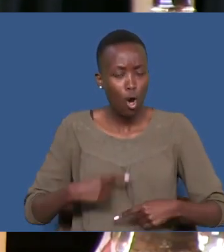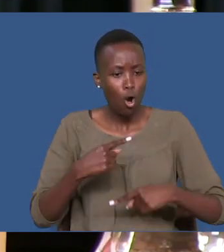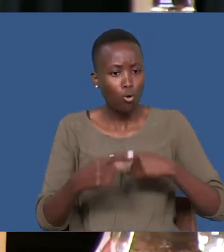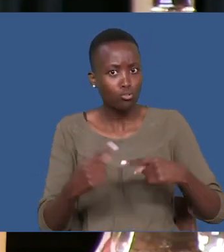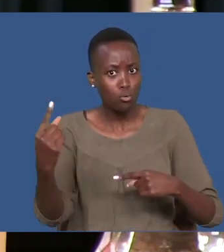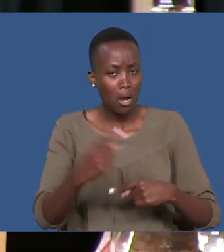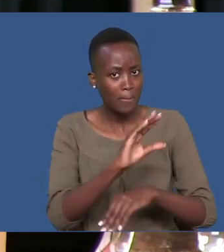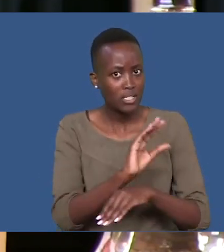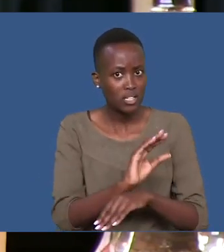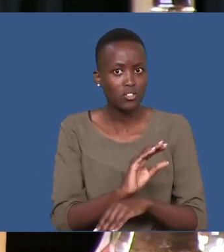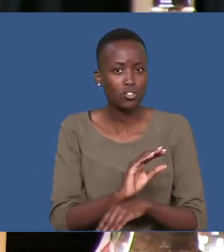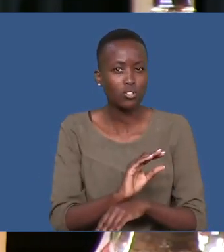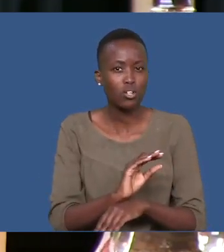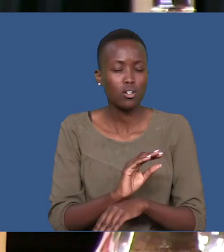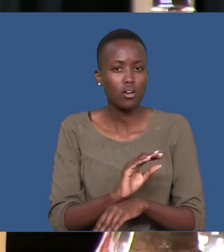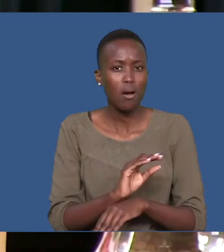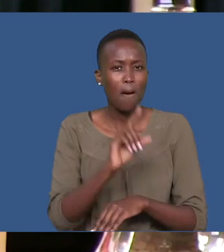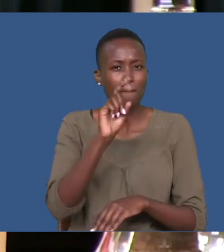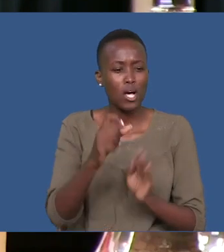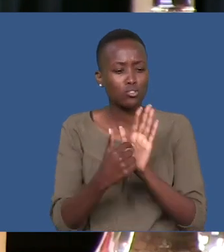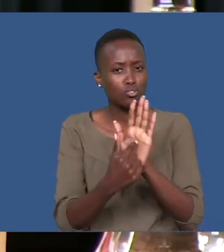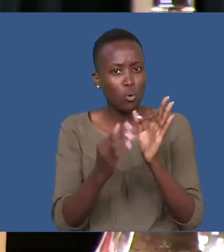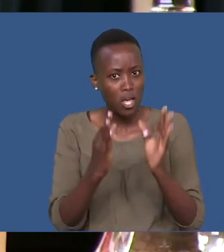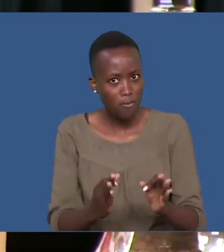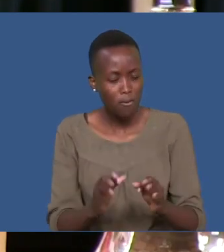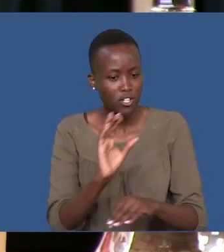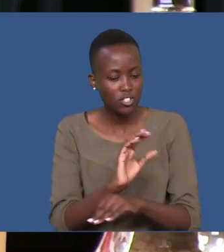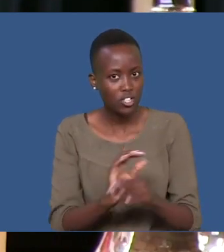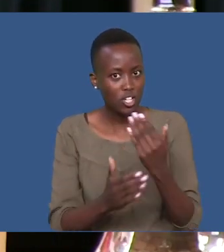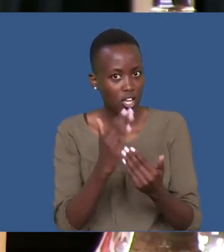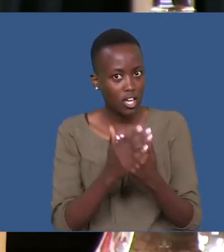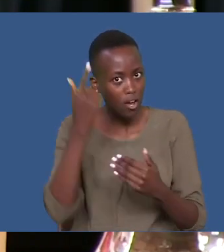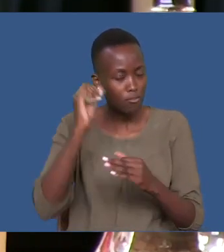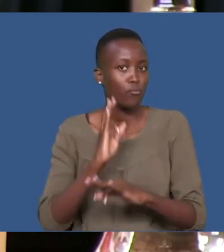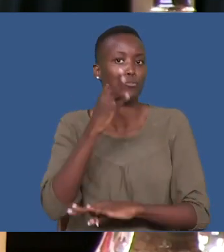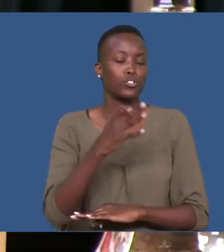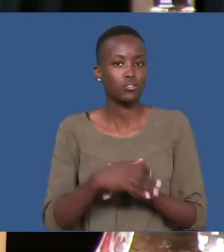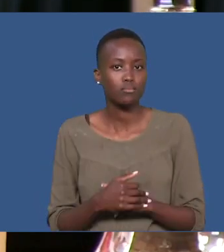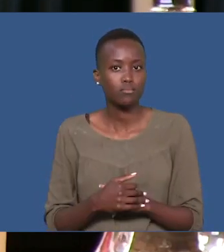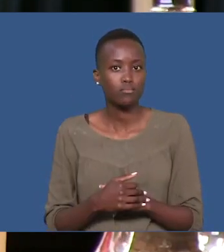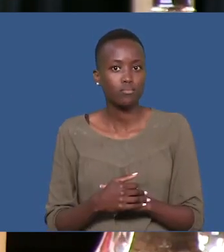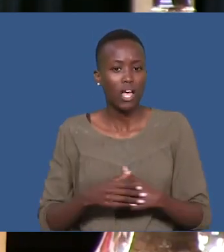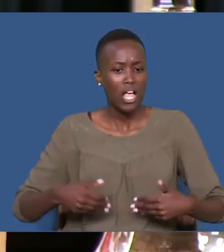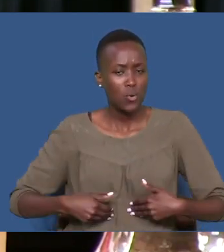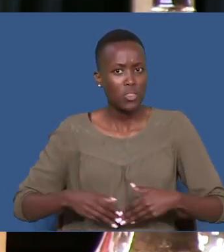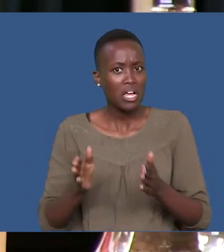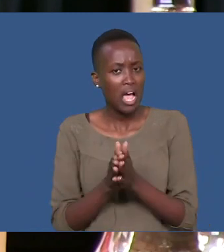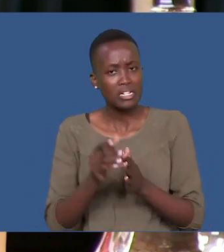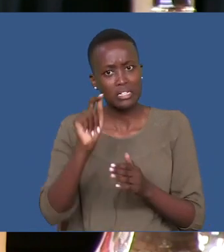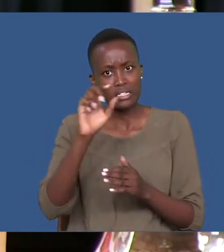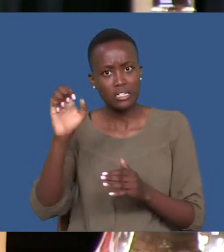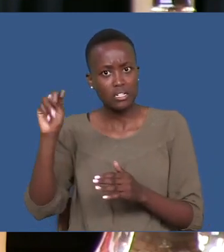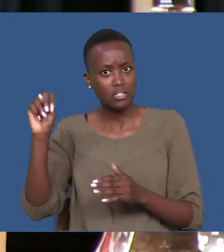they want to see whether the church cares about their tomorrow. They want to see whether parents care about their tomorrow. And they're telling